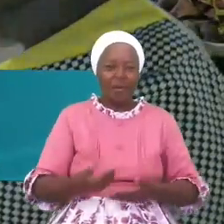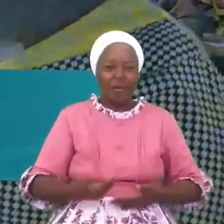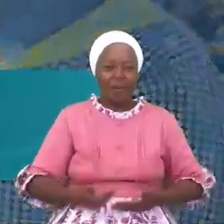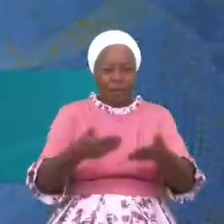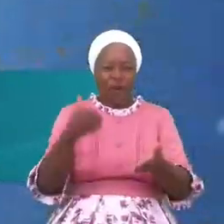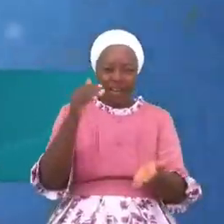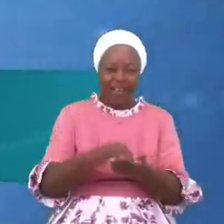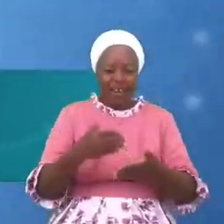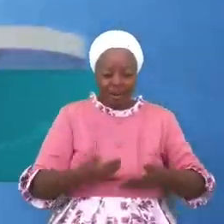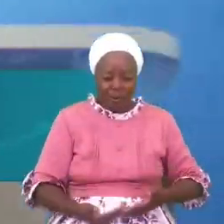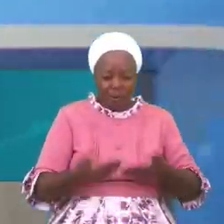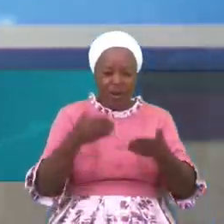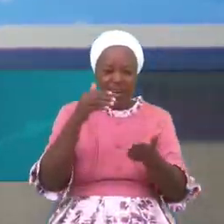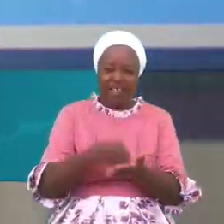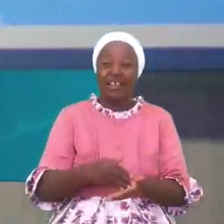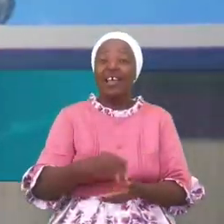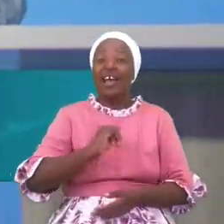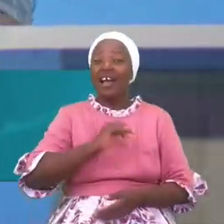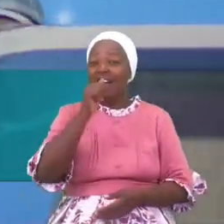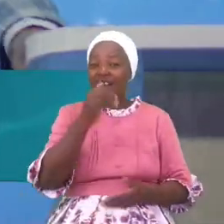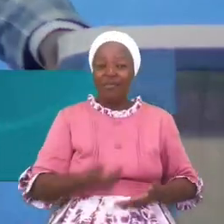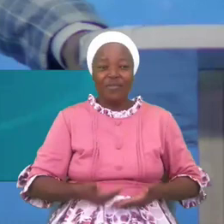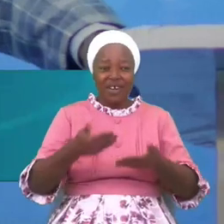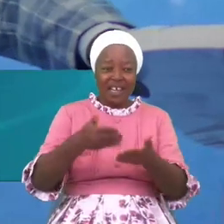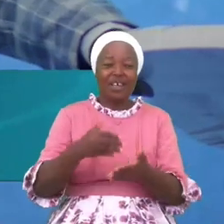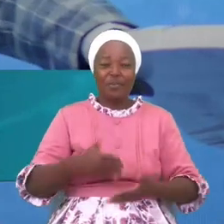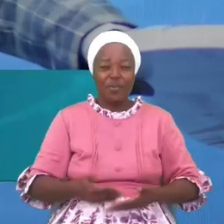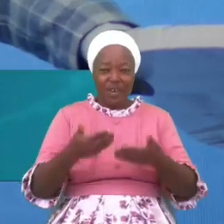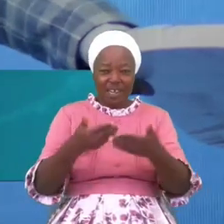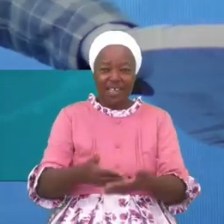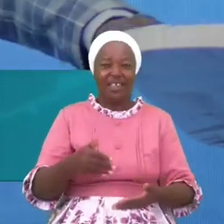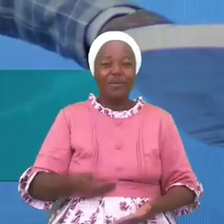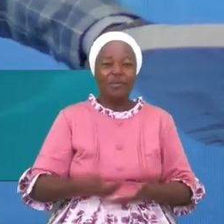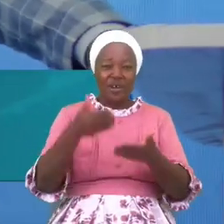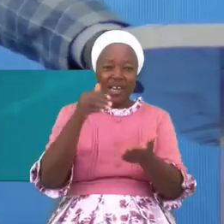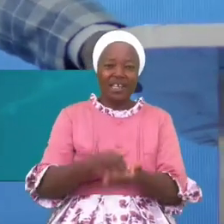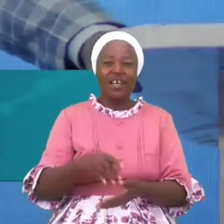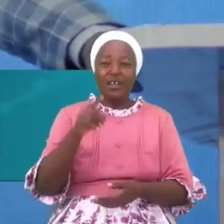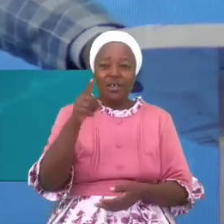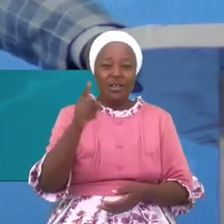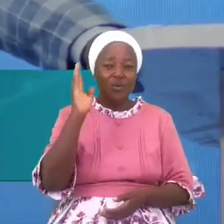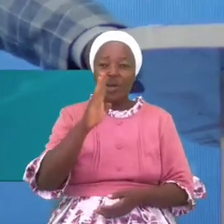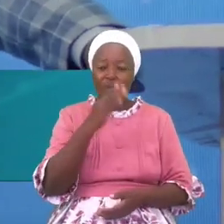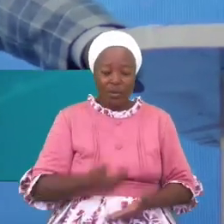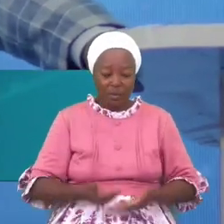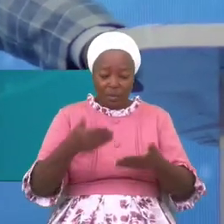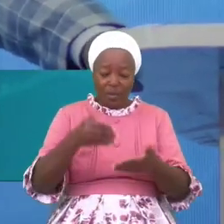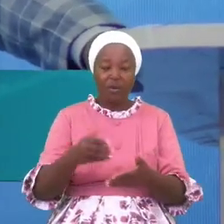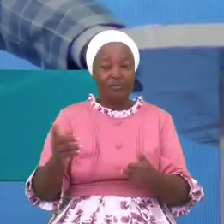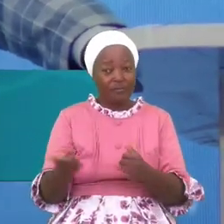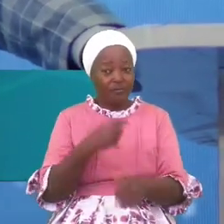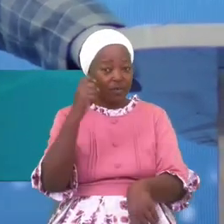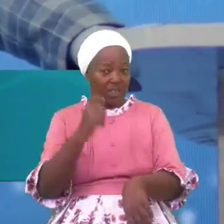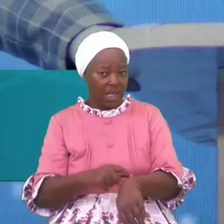Born again, born again. You've been born for the first time. And now there is a new experience,